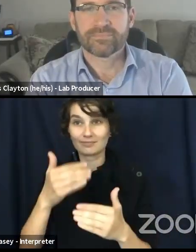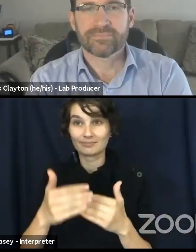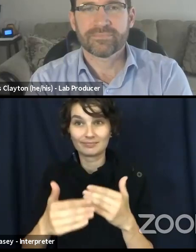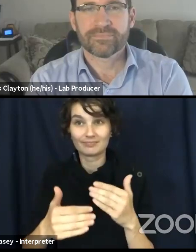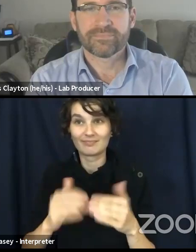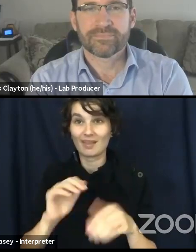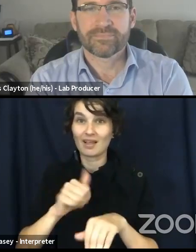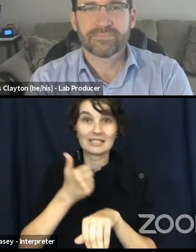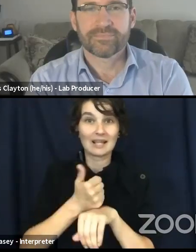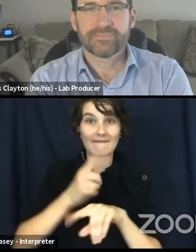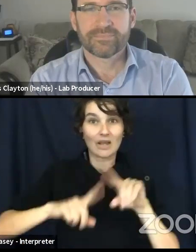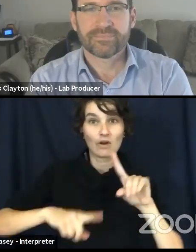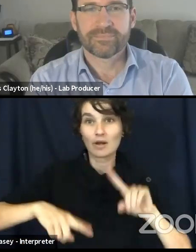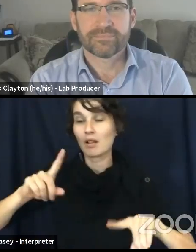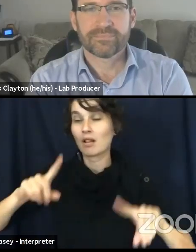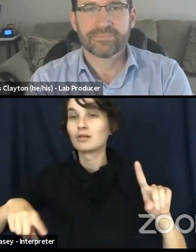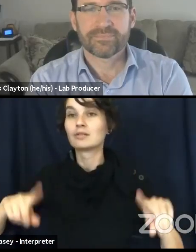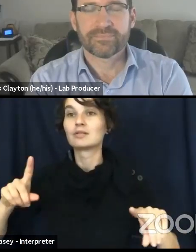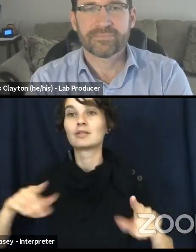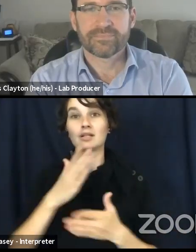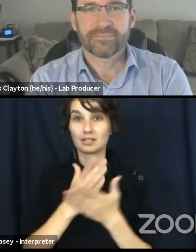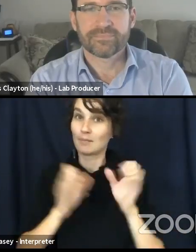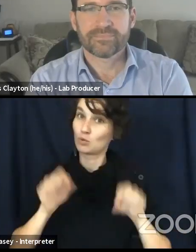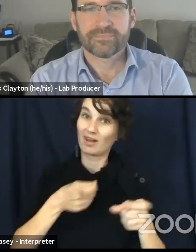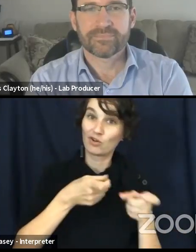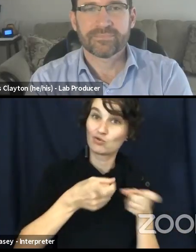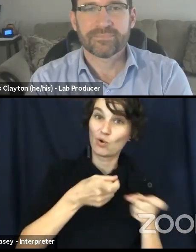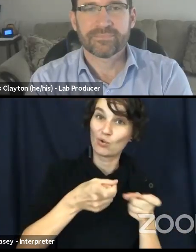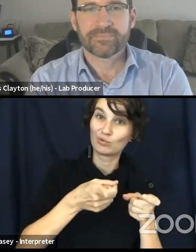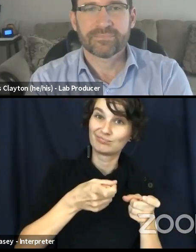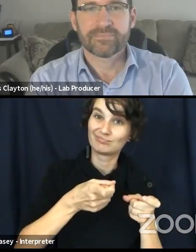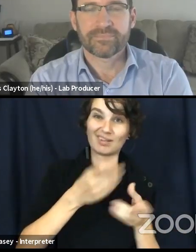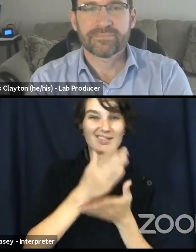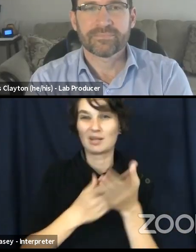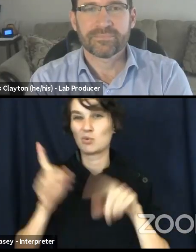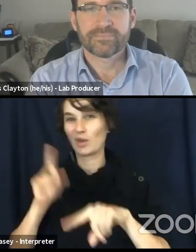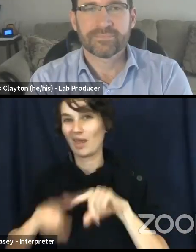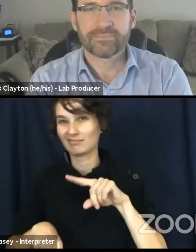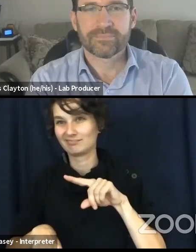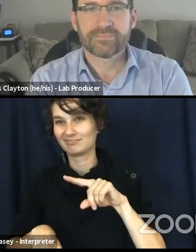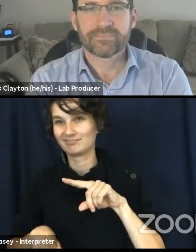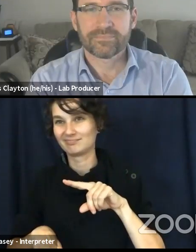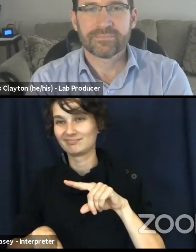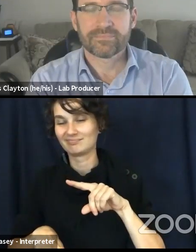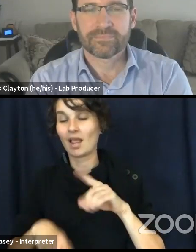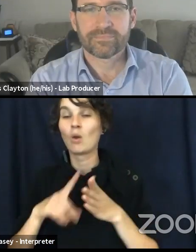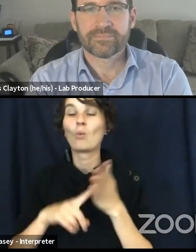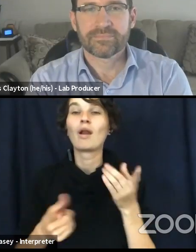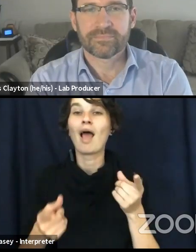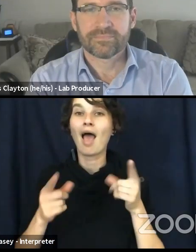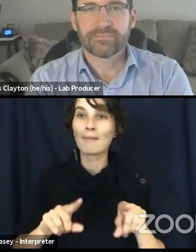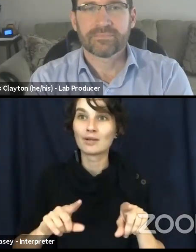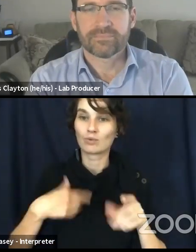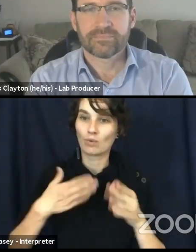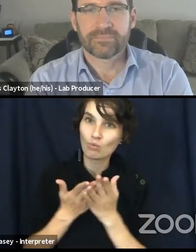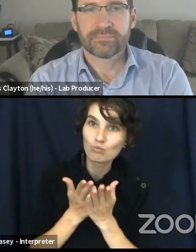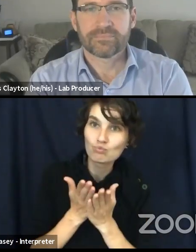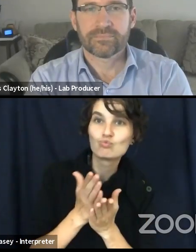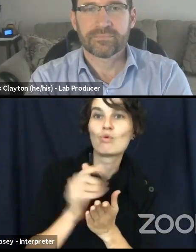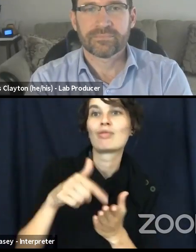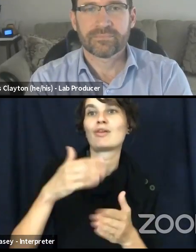of variables, some of which are controlled and some of which are uncontrolled. And what happens when we go through this process and invite